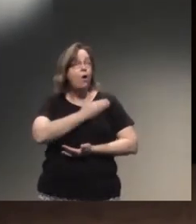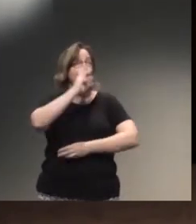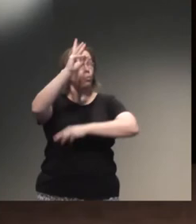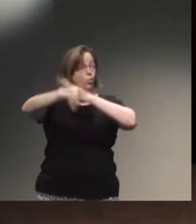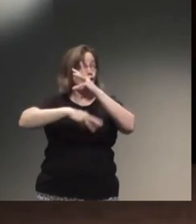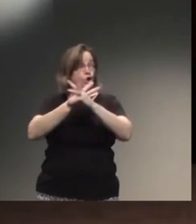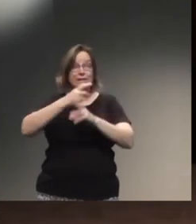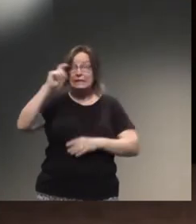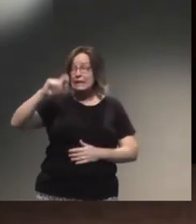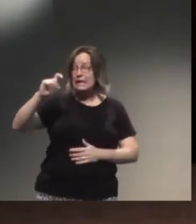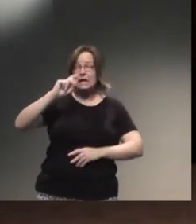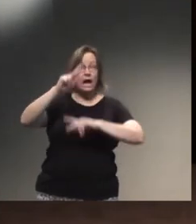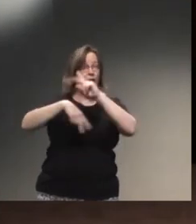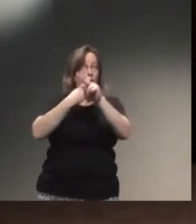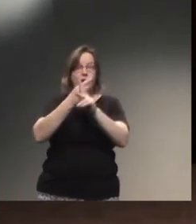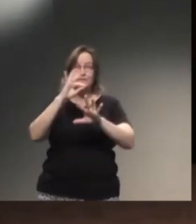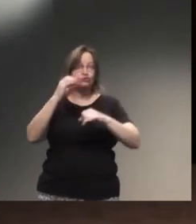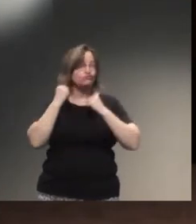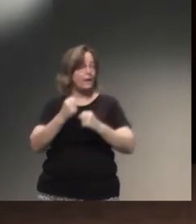comes from our heart,